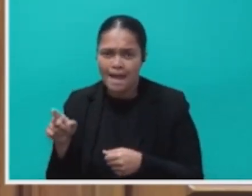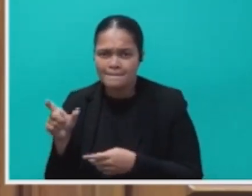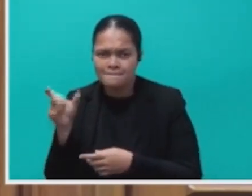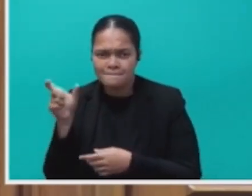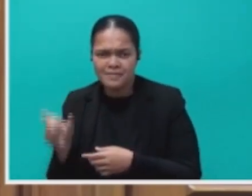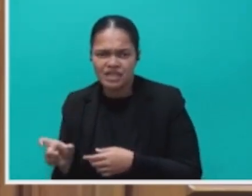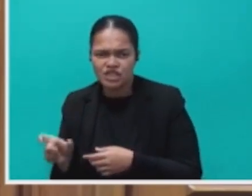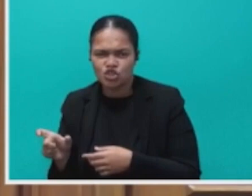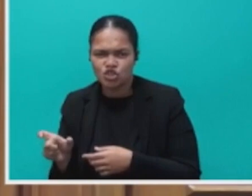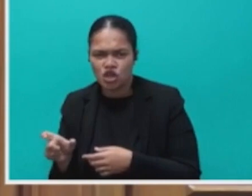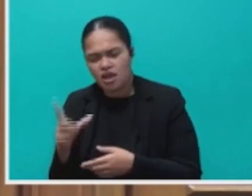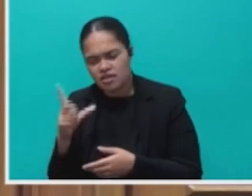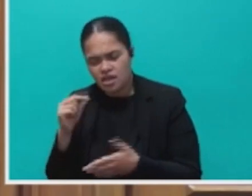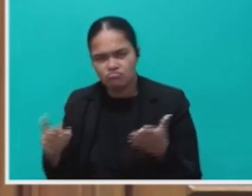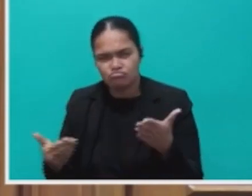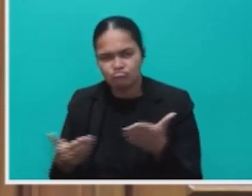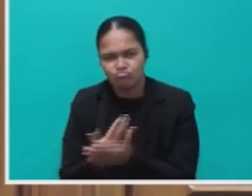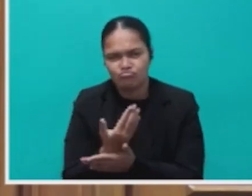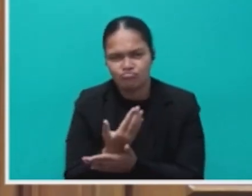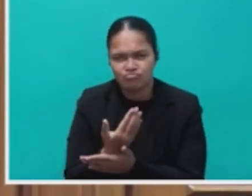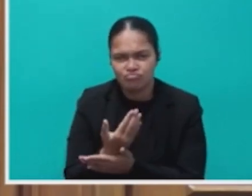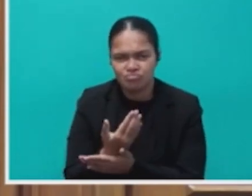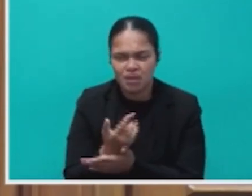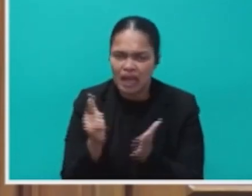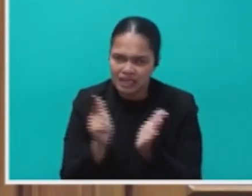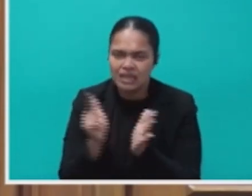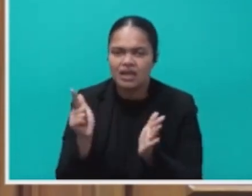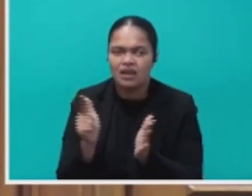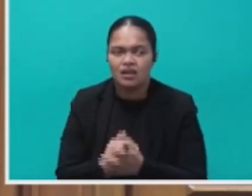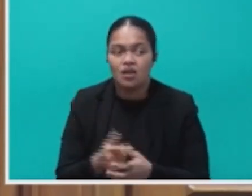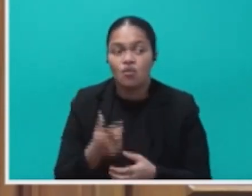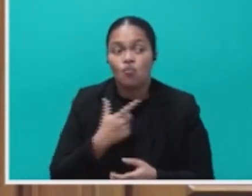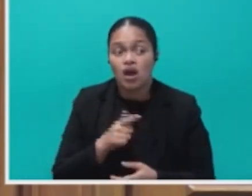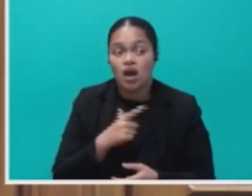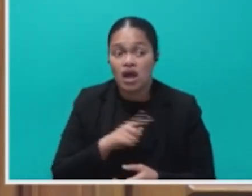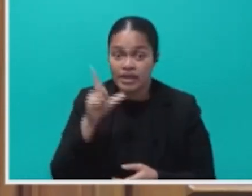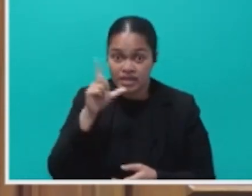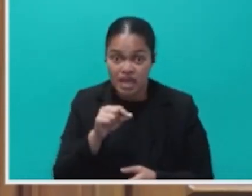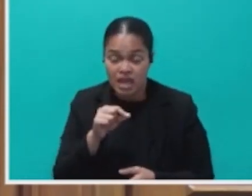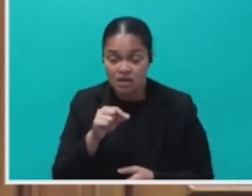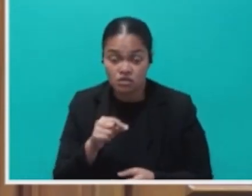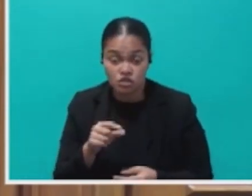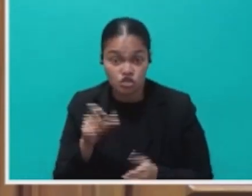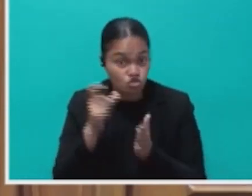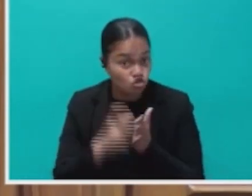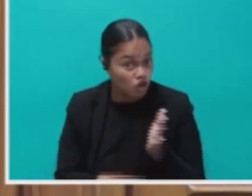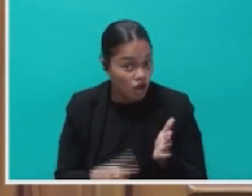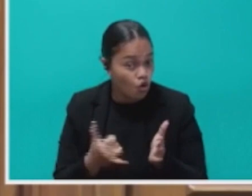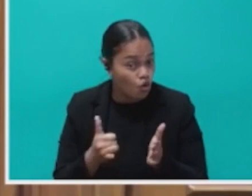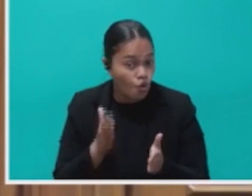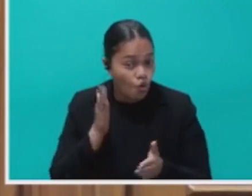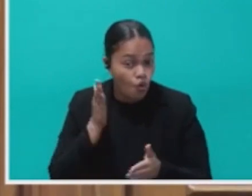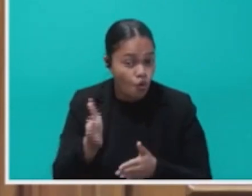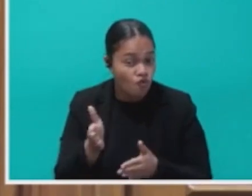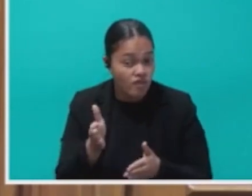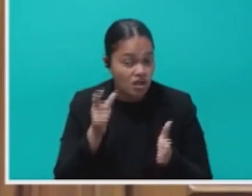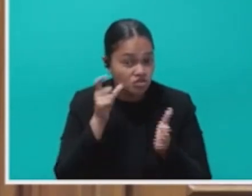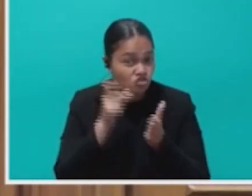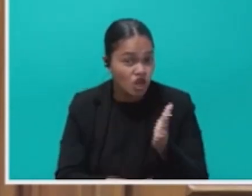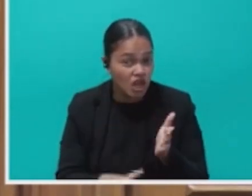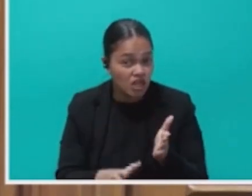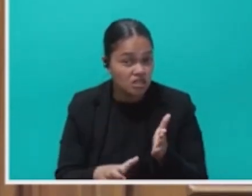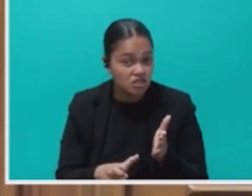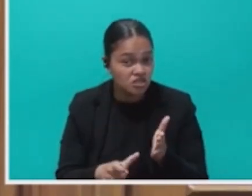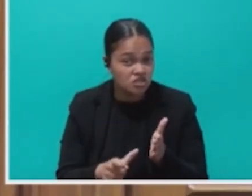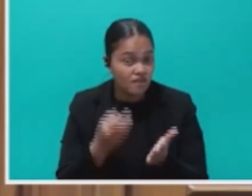current process, drivers still can manipulate the system and can undercharge or overcharge fares. Motive is